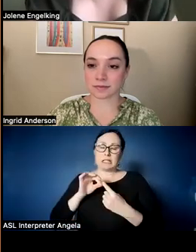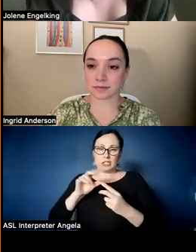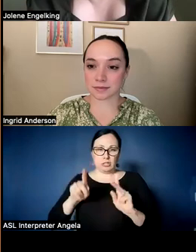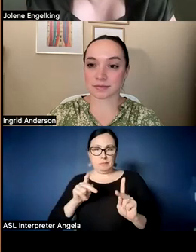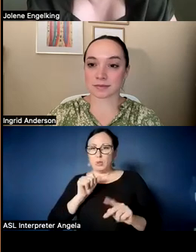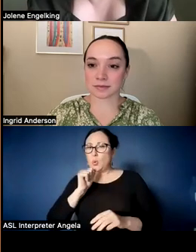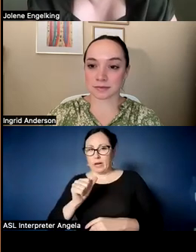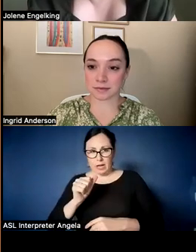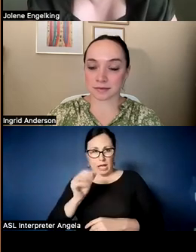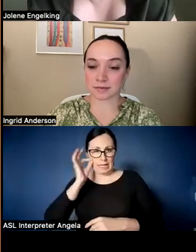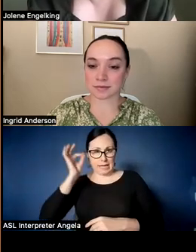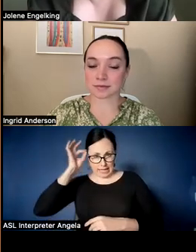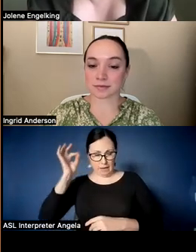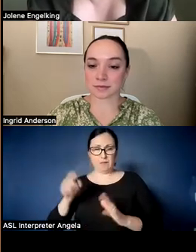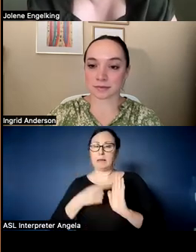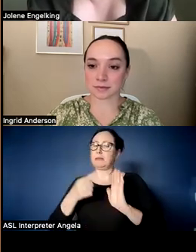have a very,